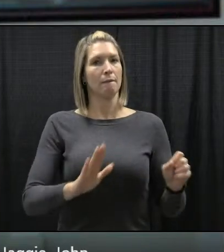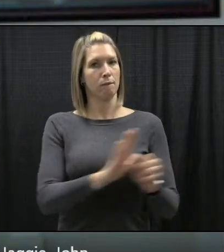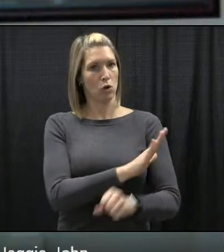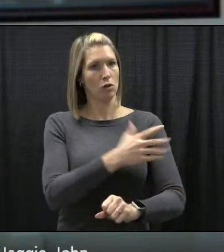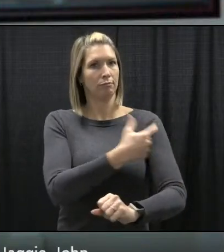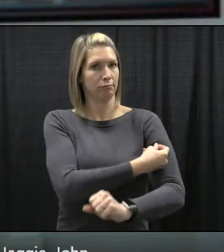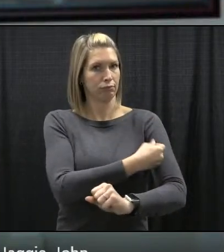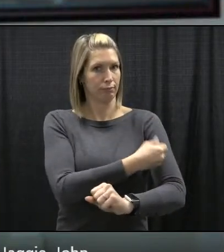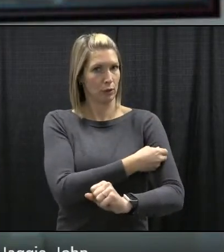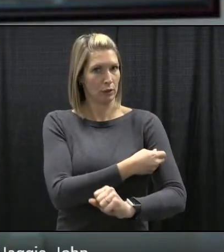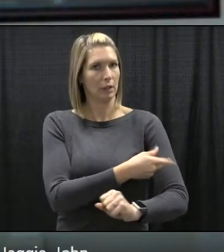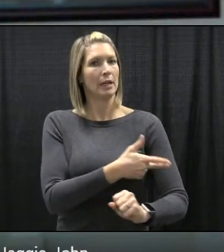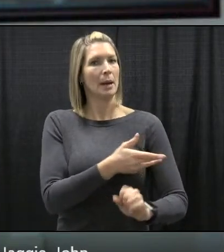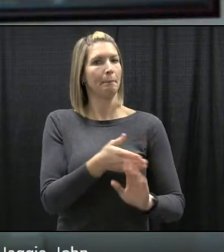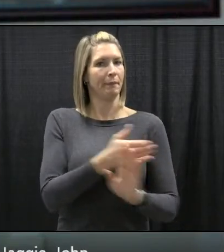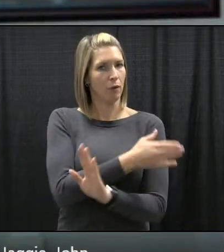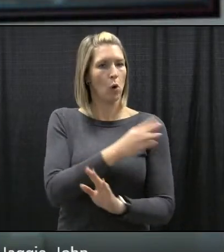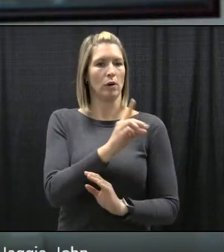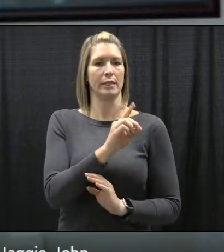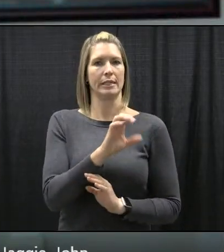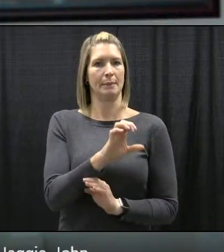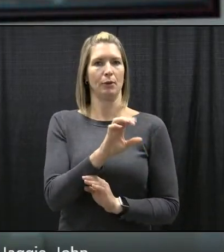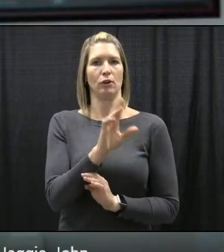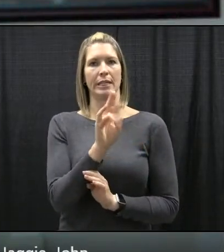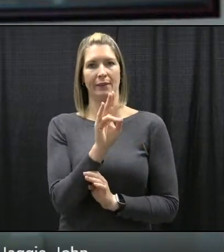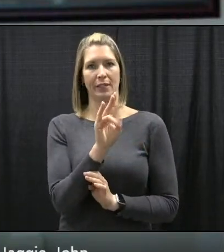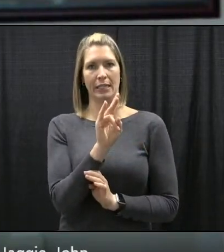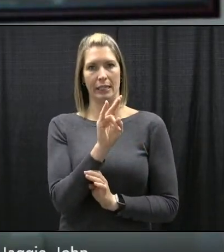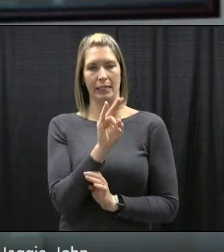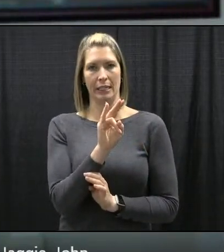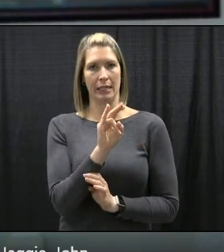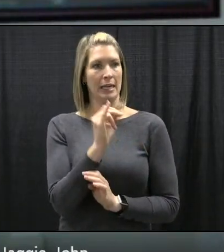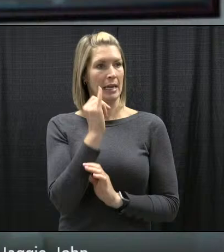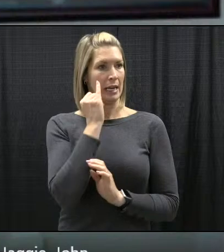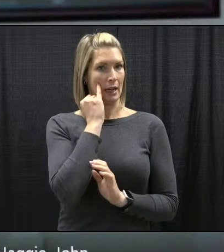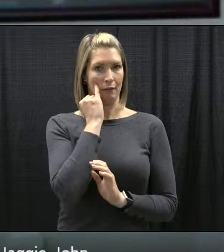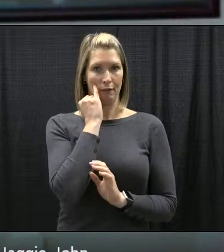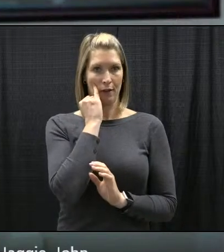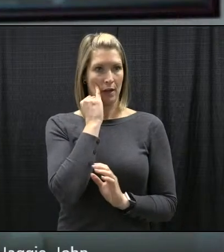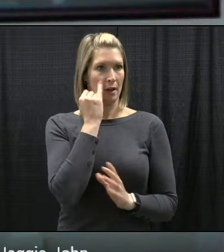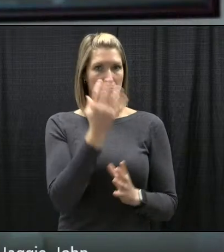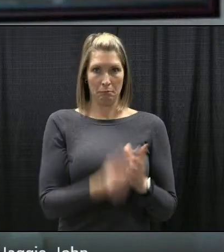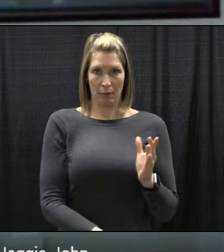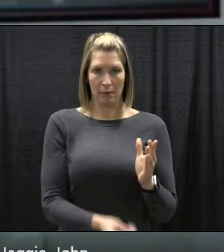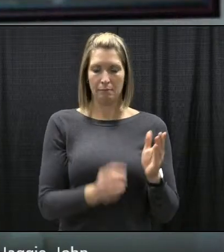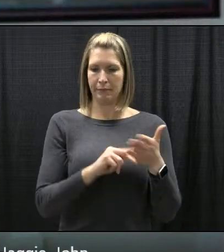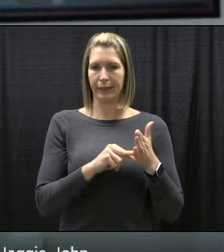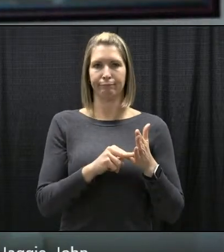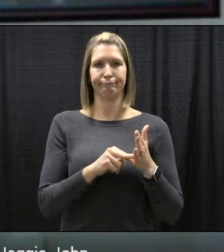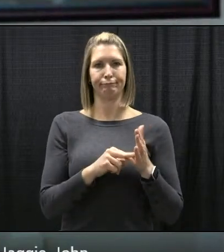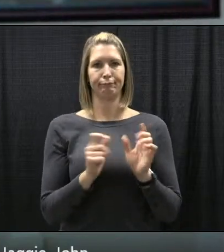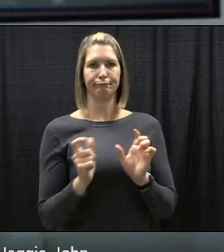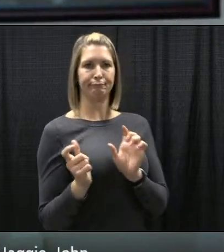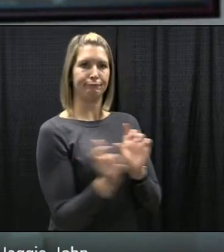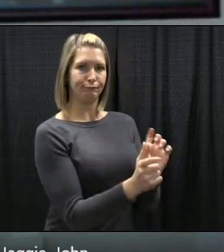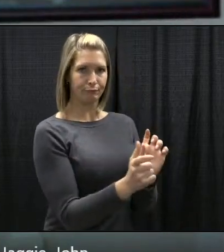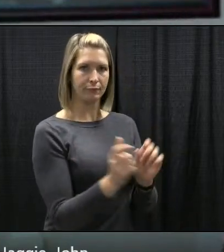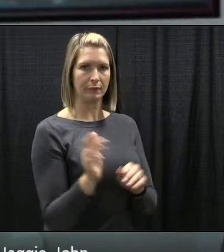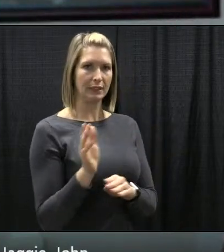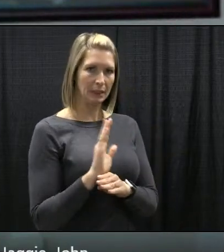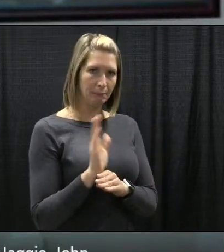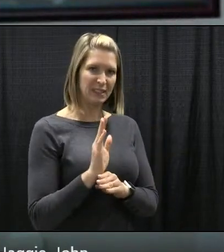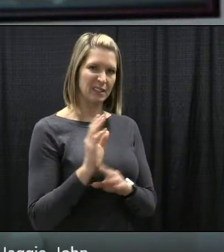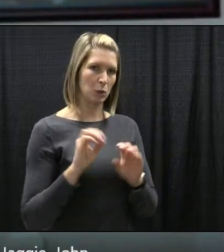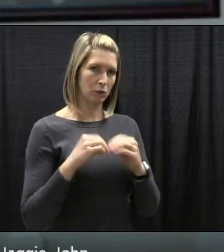by the 17th of December, or they're not permitted into the business, facility, or organization.